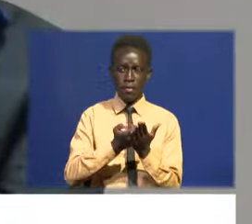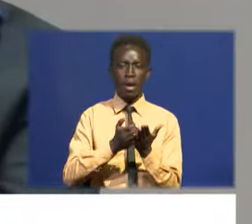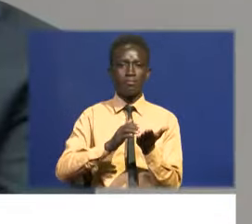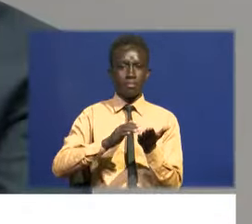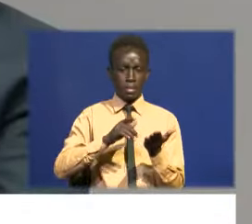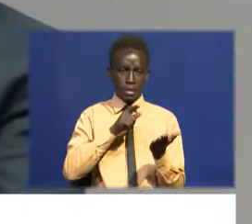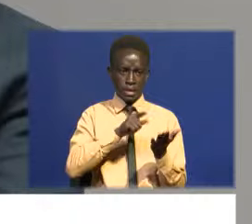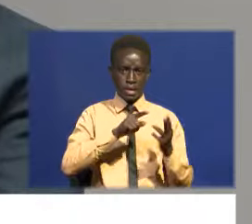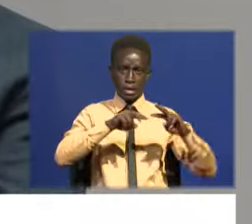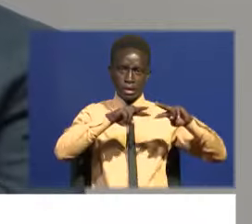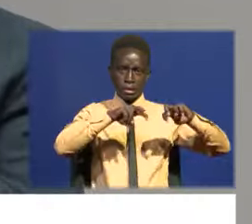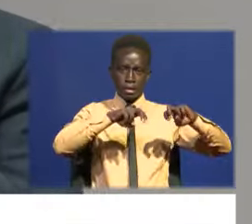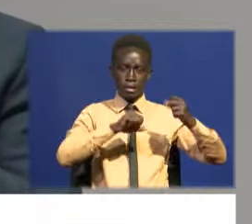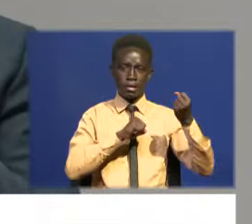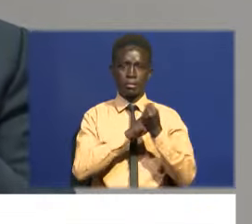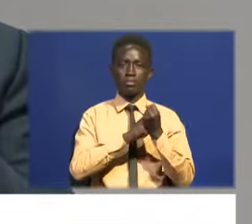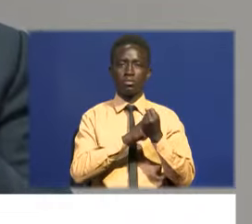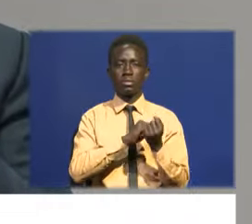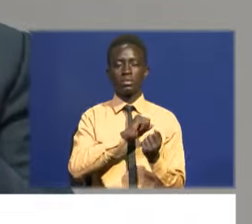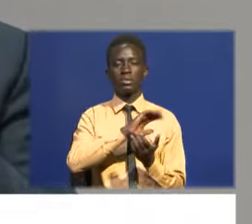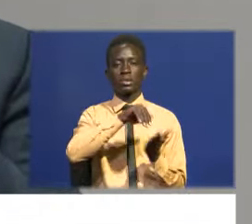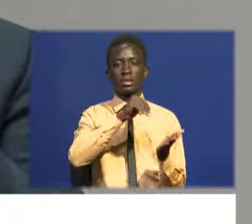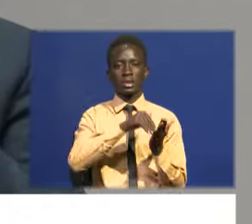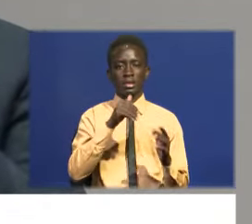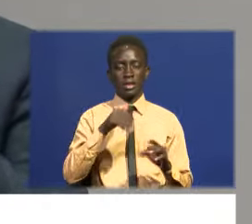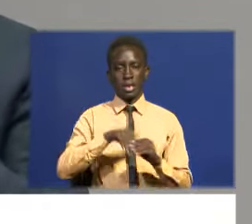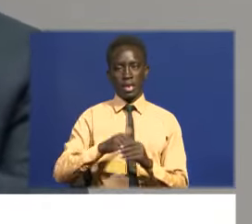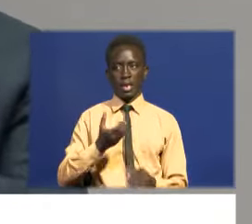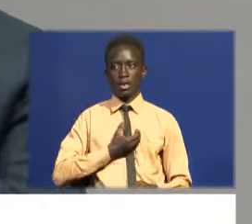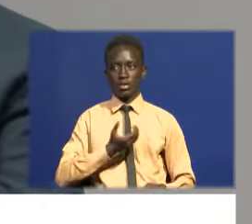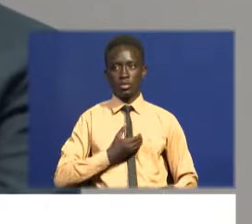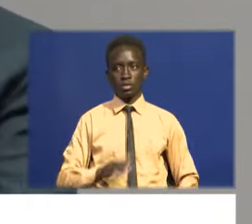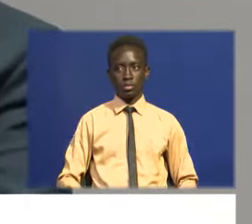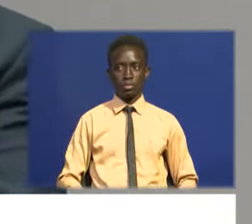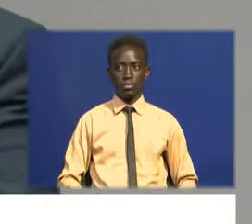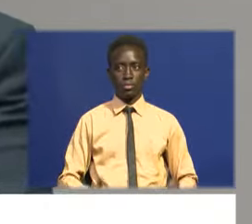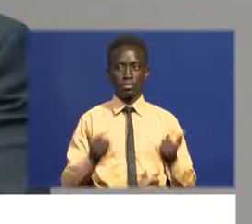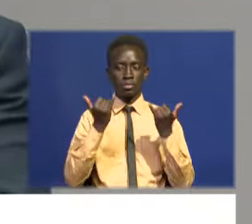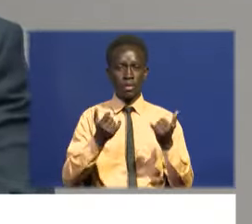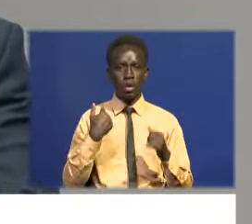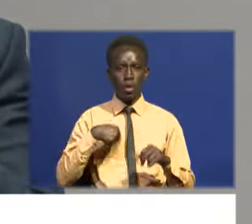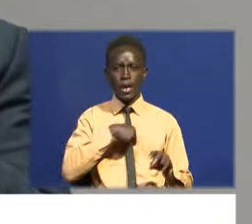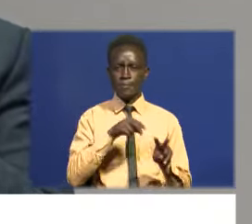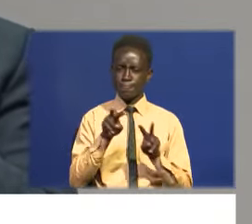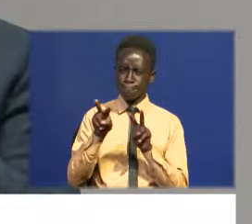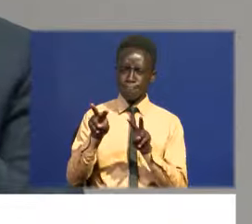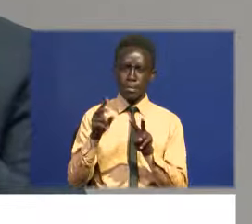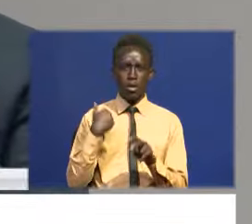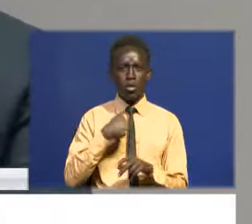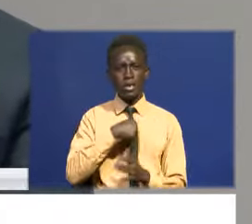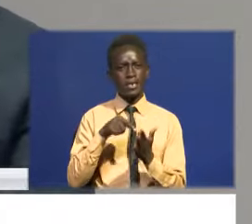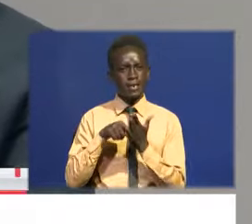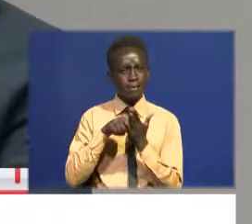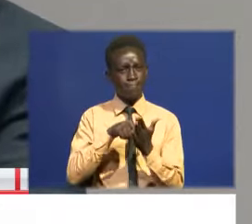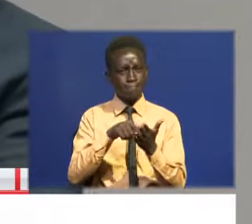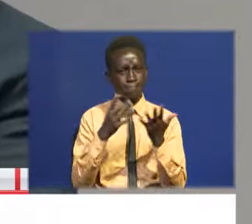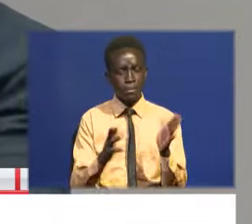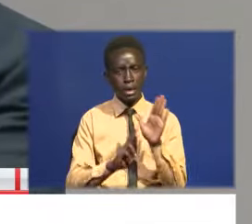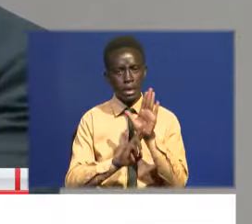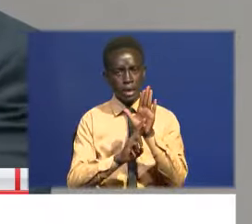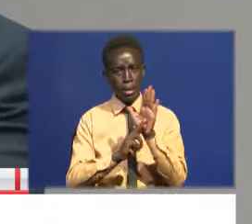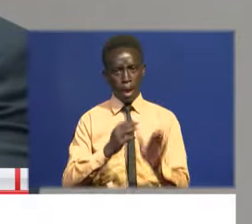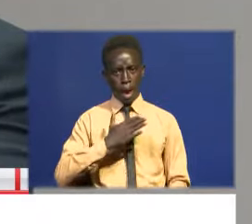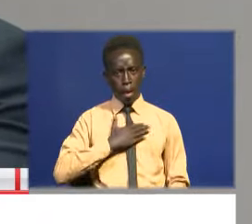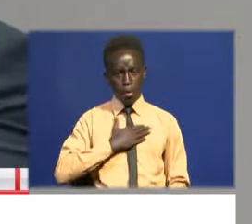council. Now we look the part, but I would want to still insist that our representation,